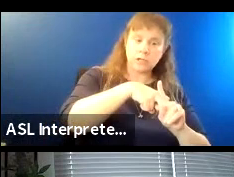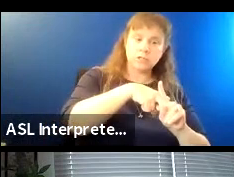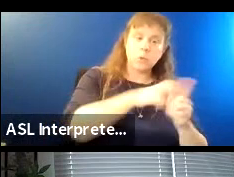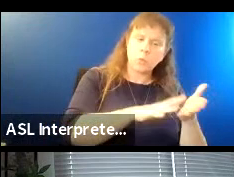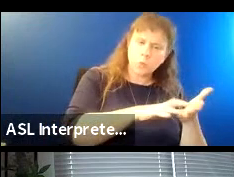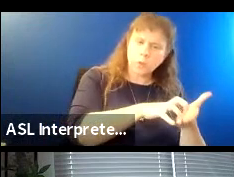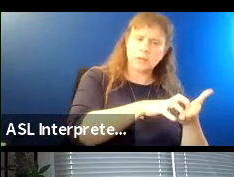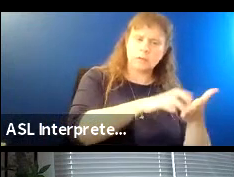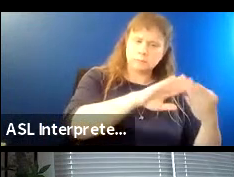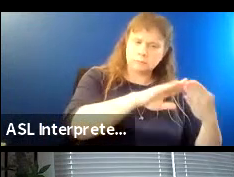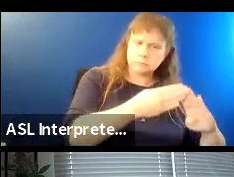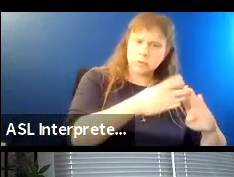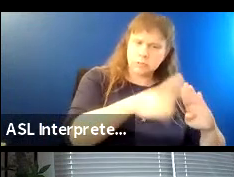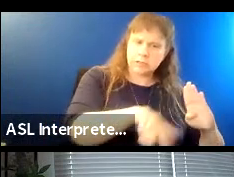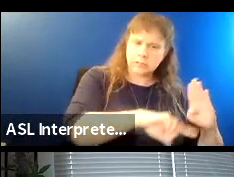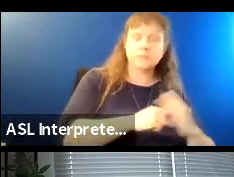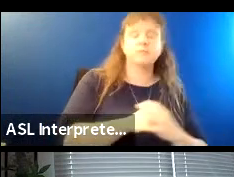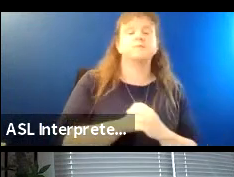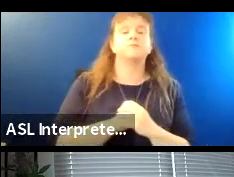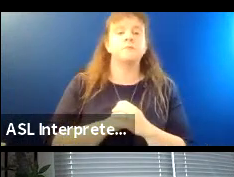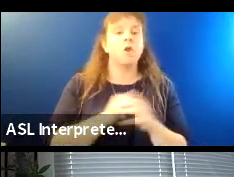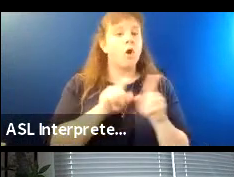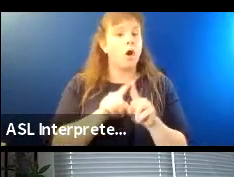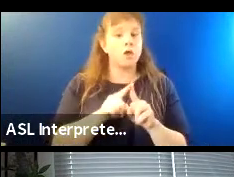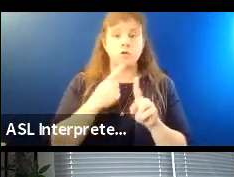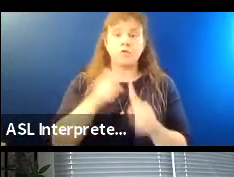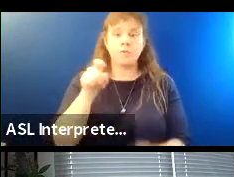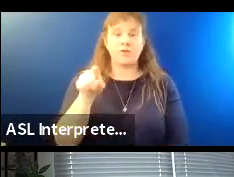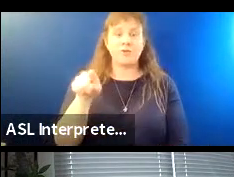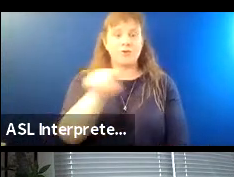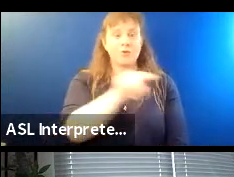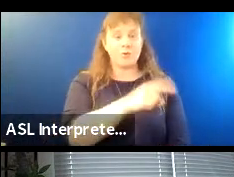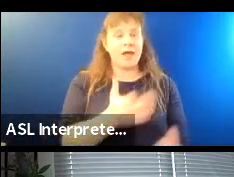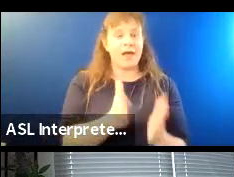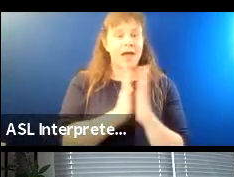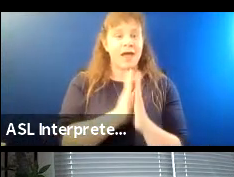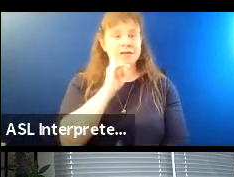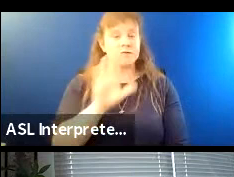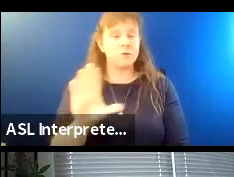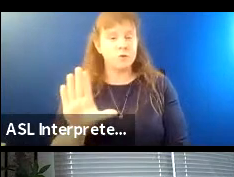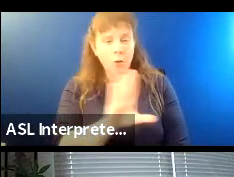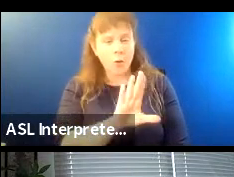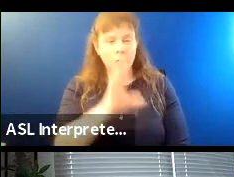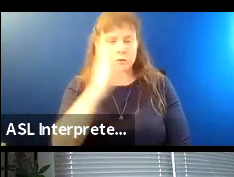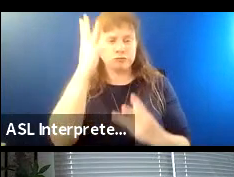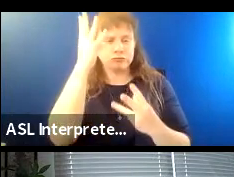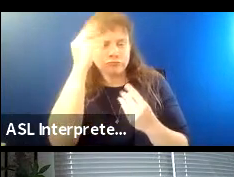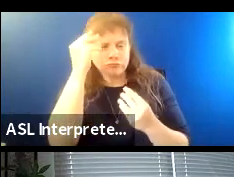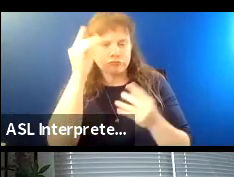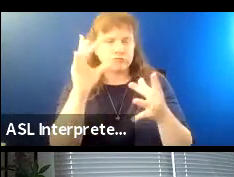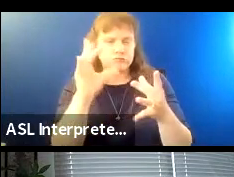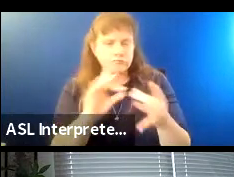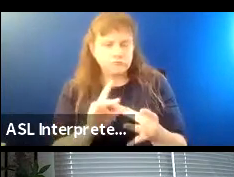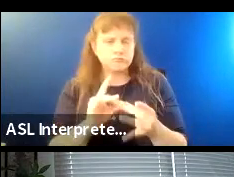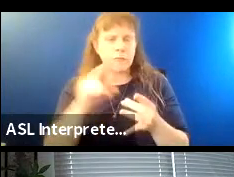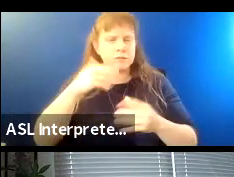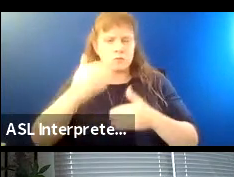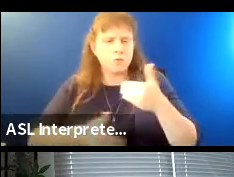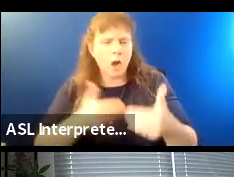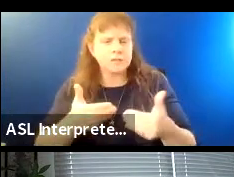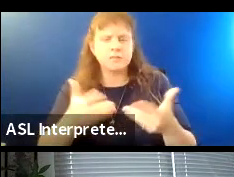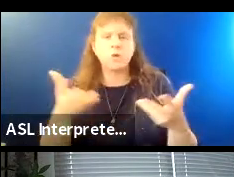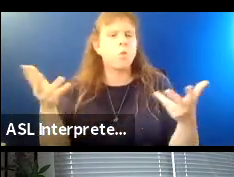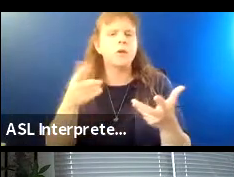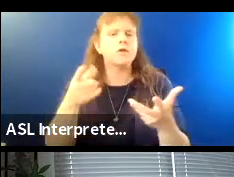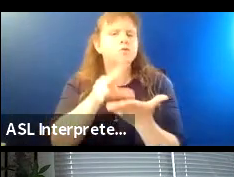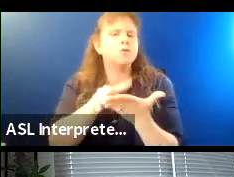we're going to hear from you. We've asked for your reflections about this process, lessons learned, what went well,